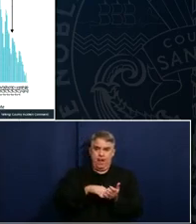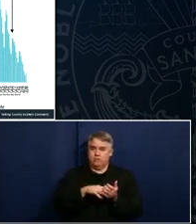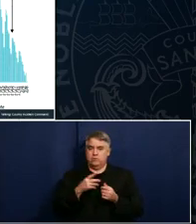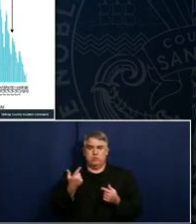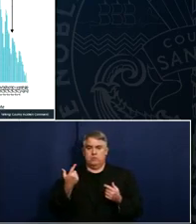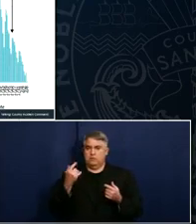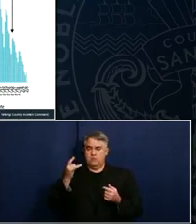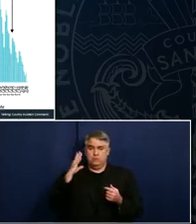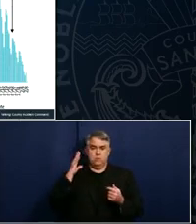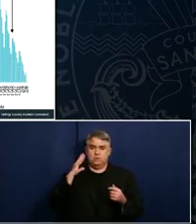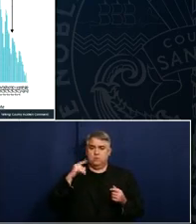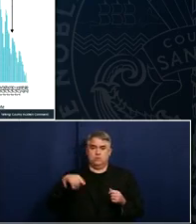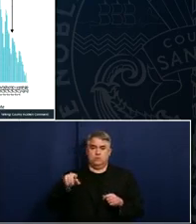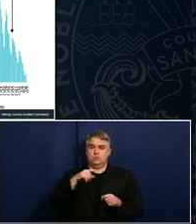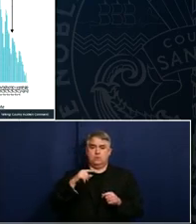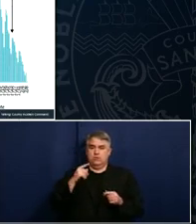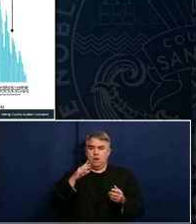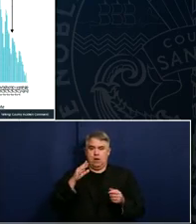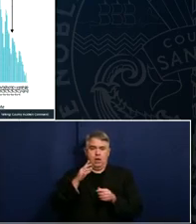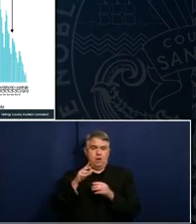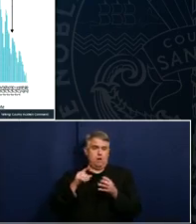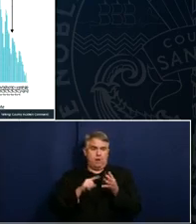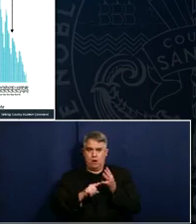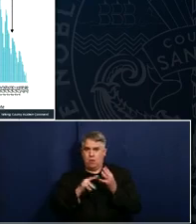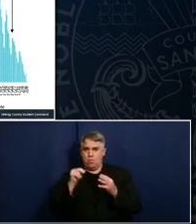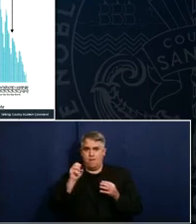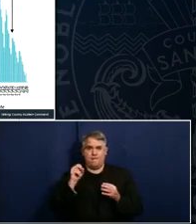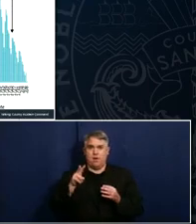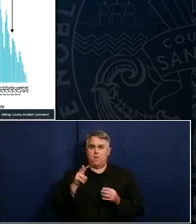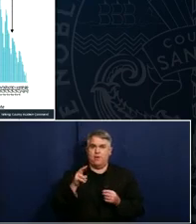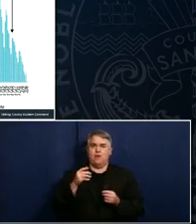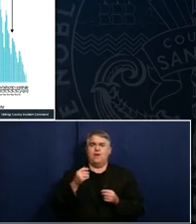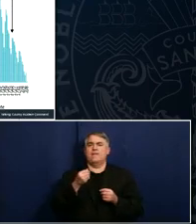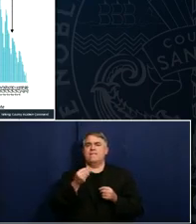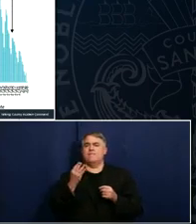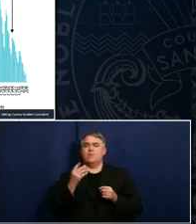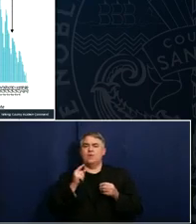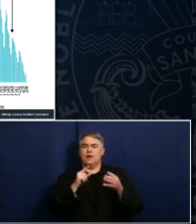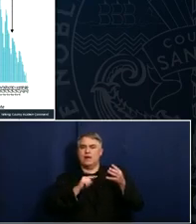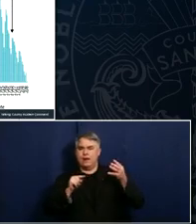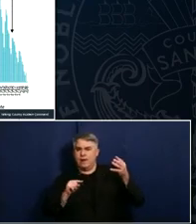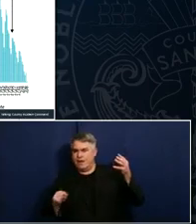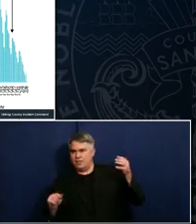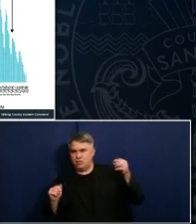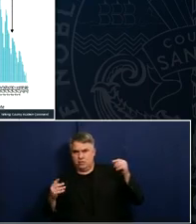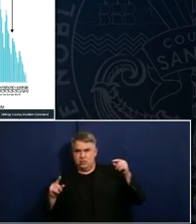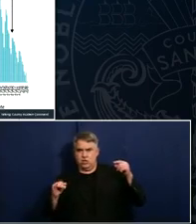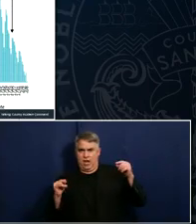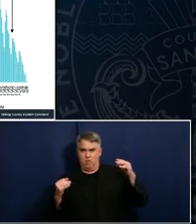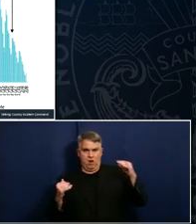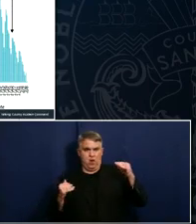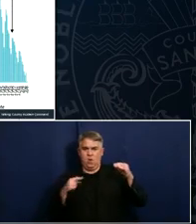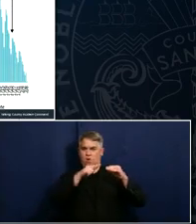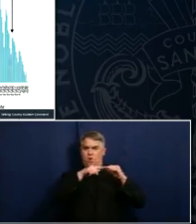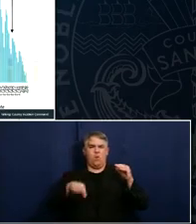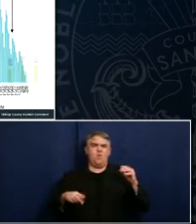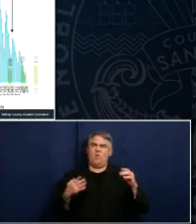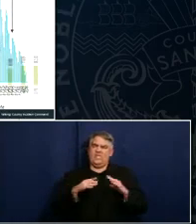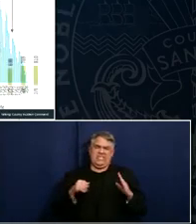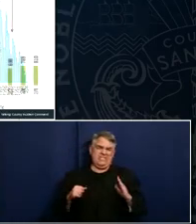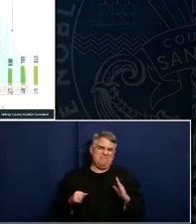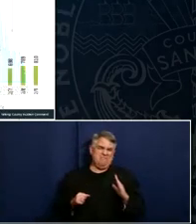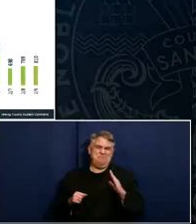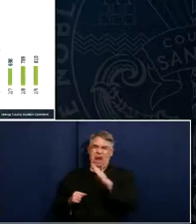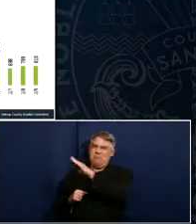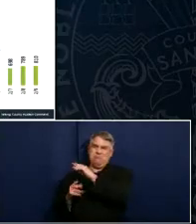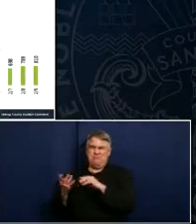of November to the first few days of January, this was a surge. And in the next slide, we can